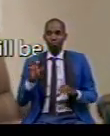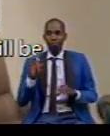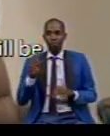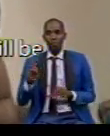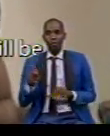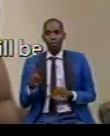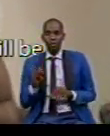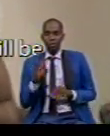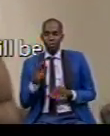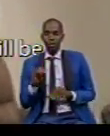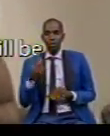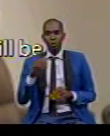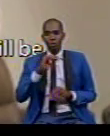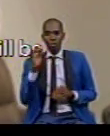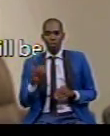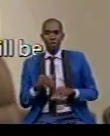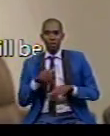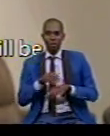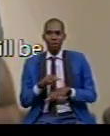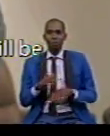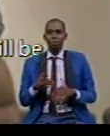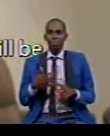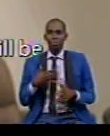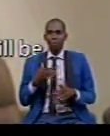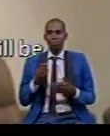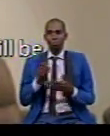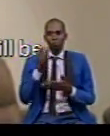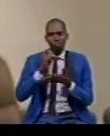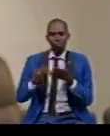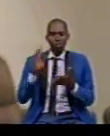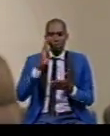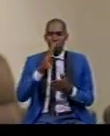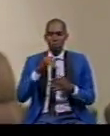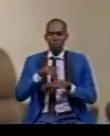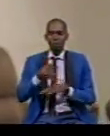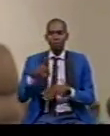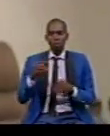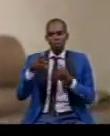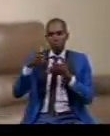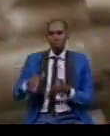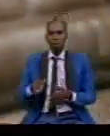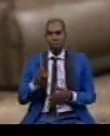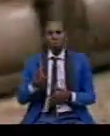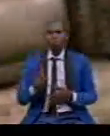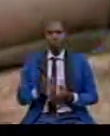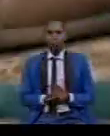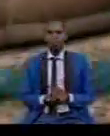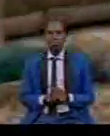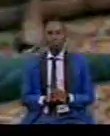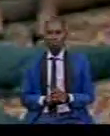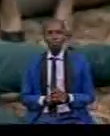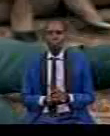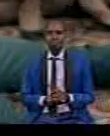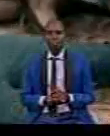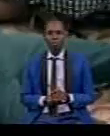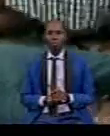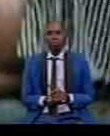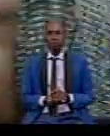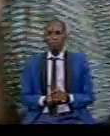Jesus, the deliverer, is the Lord of my life, and today I come to him. I